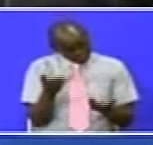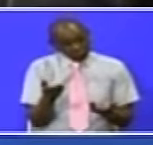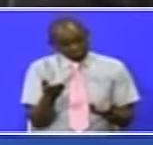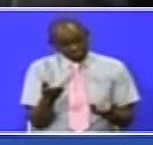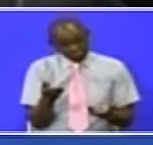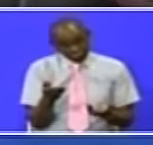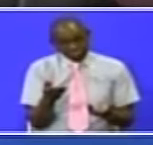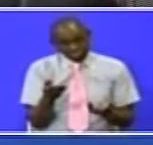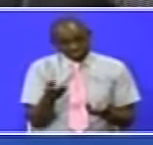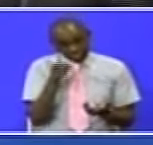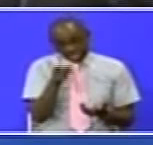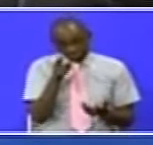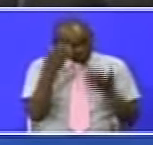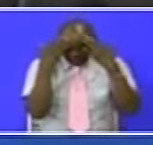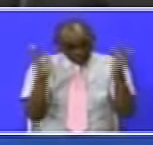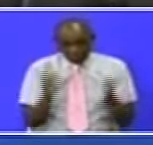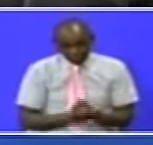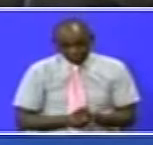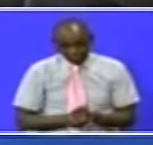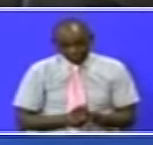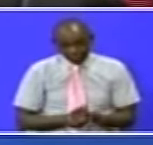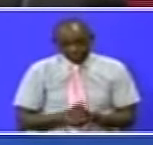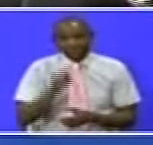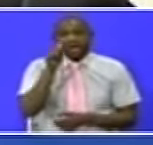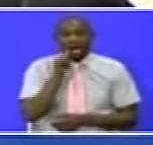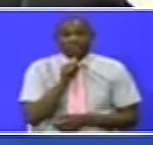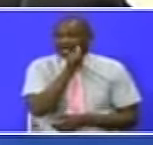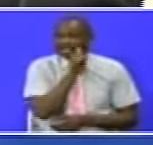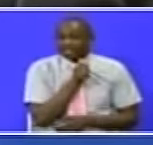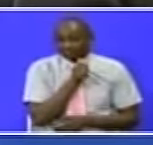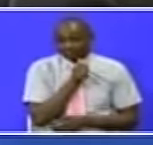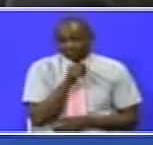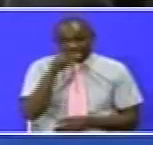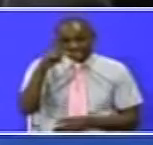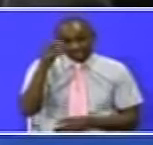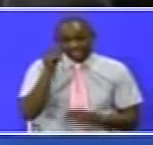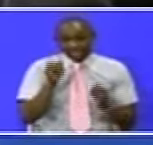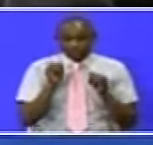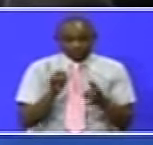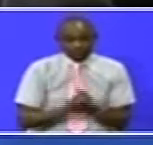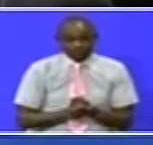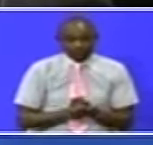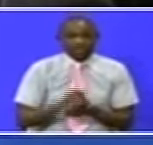into remains unknown. Abi Agina, KTN News, Nairobi.